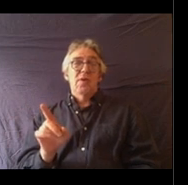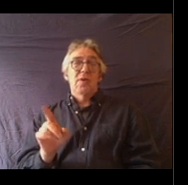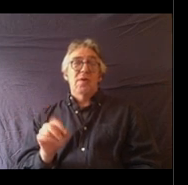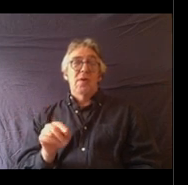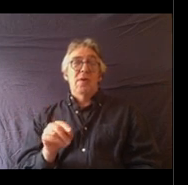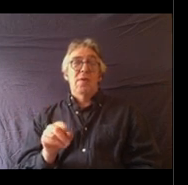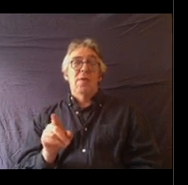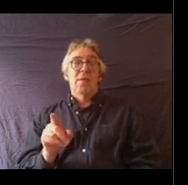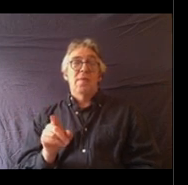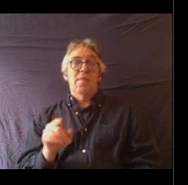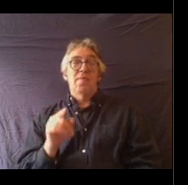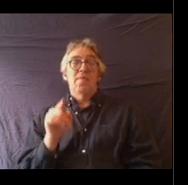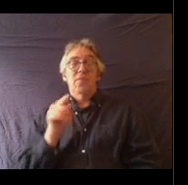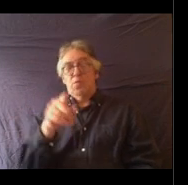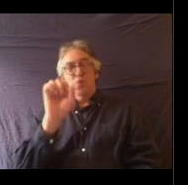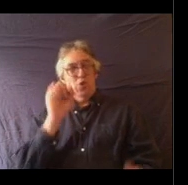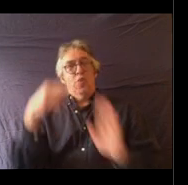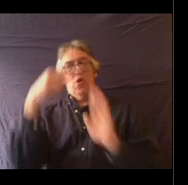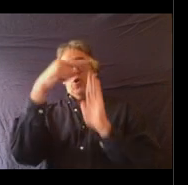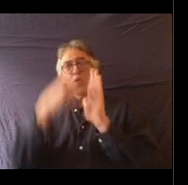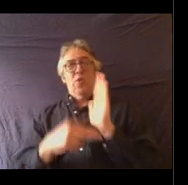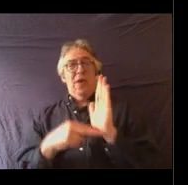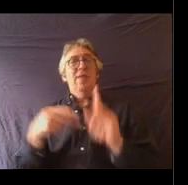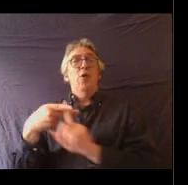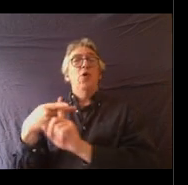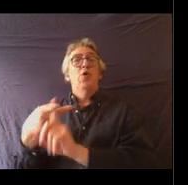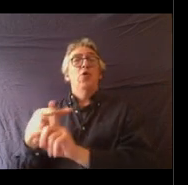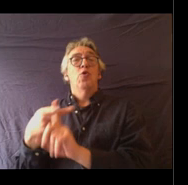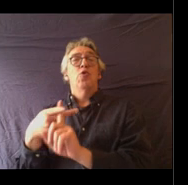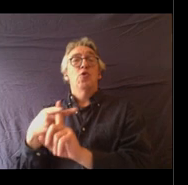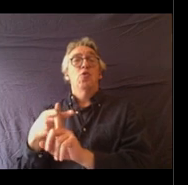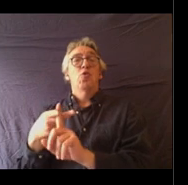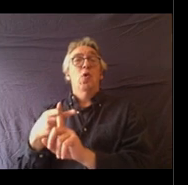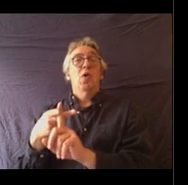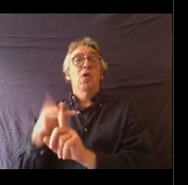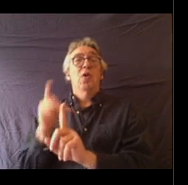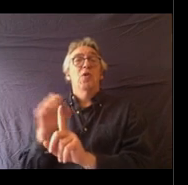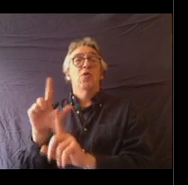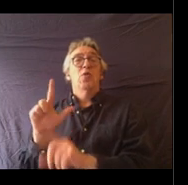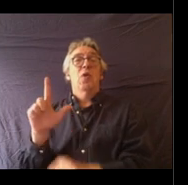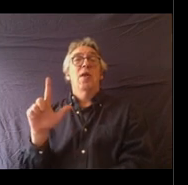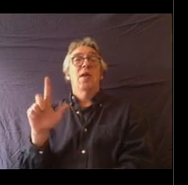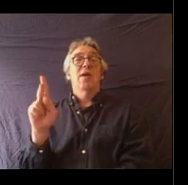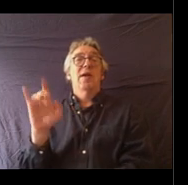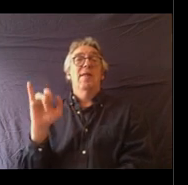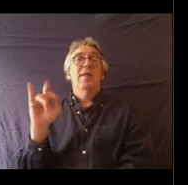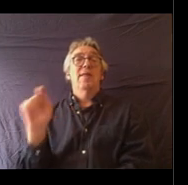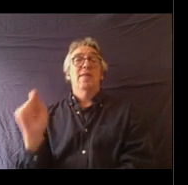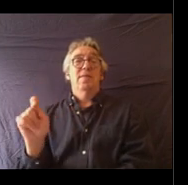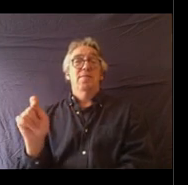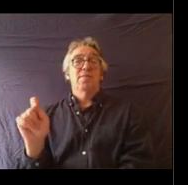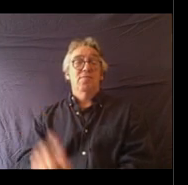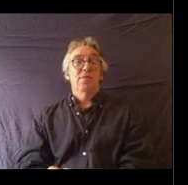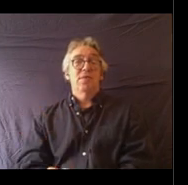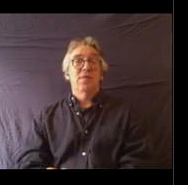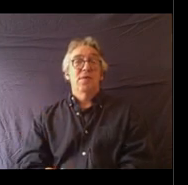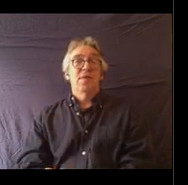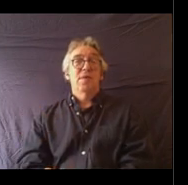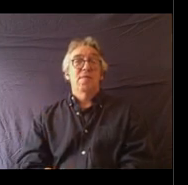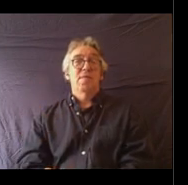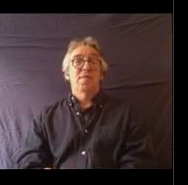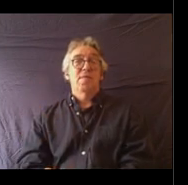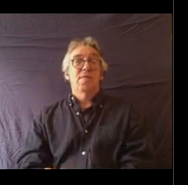them all in the toolkit. Here we will give you some further ideas, because obviously when a